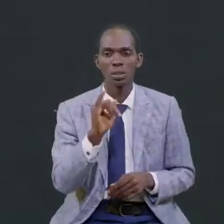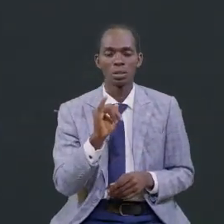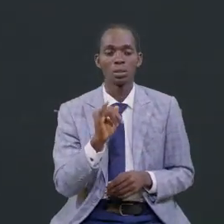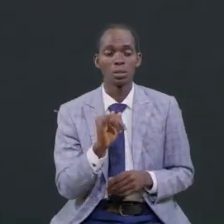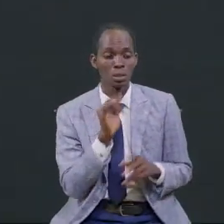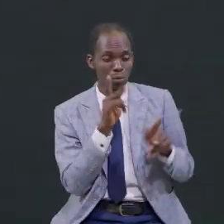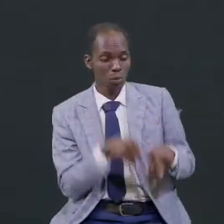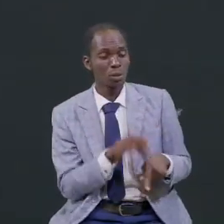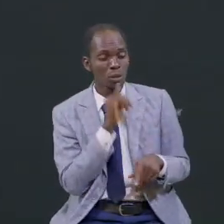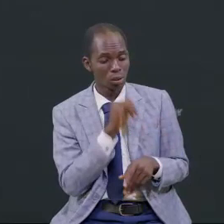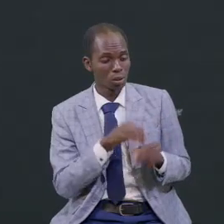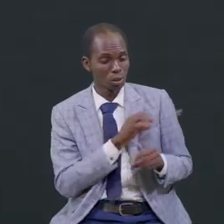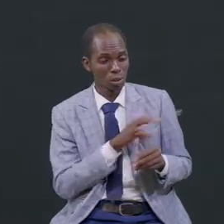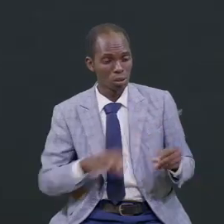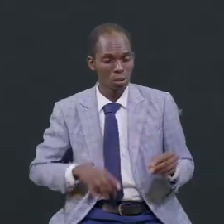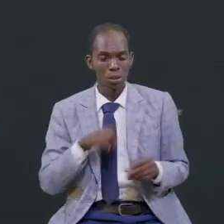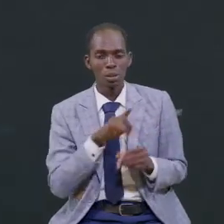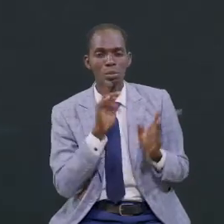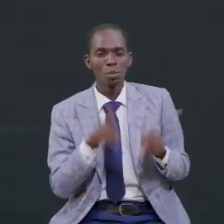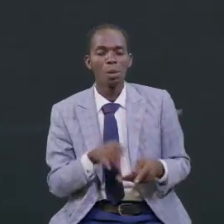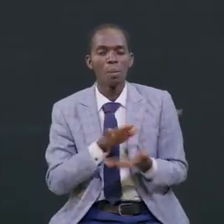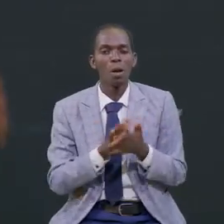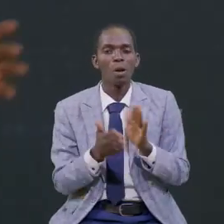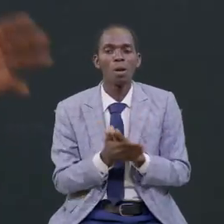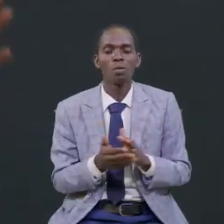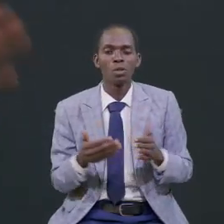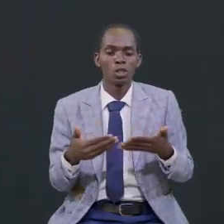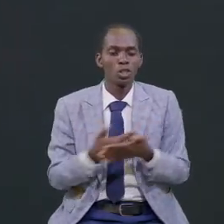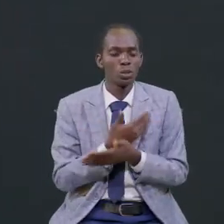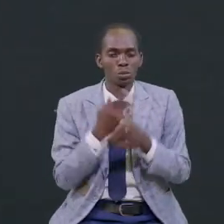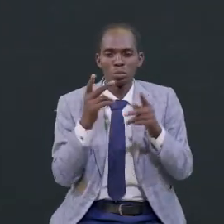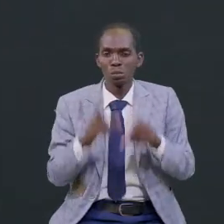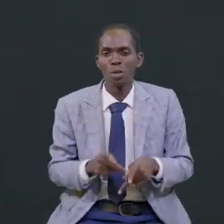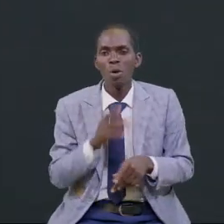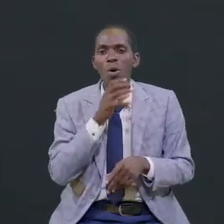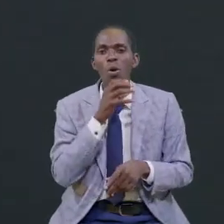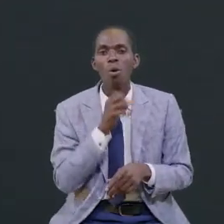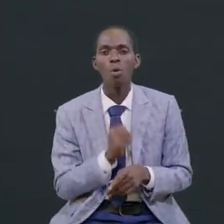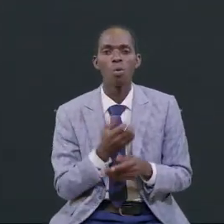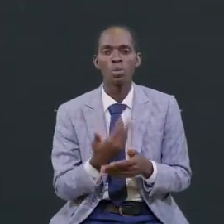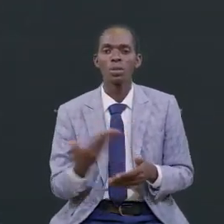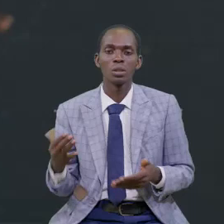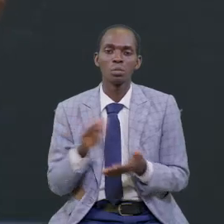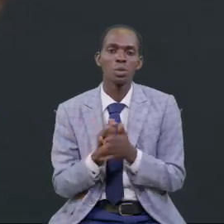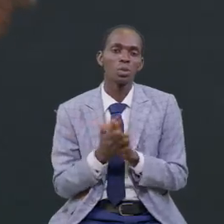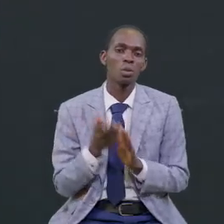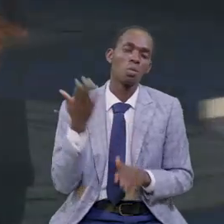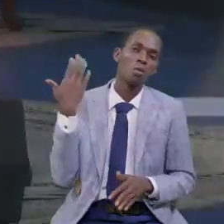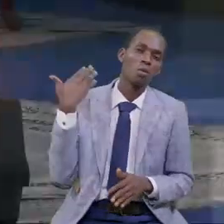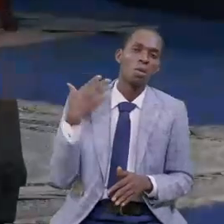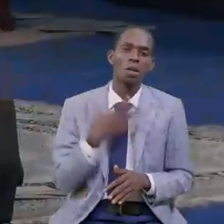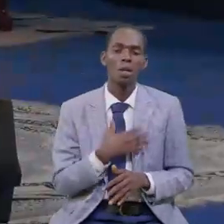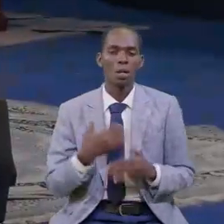new creature. Old things are passed away, and behold, all things have become new. In